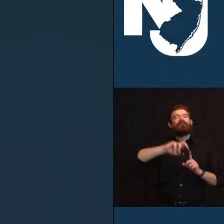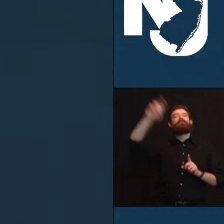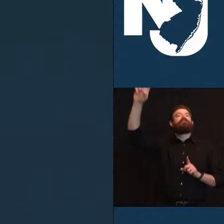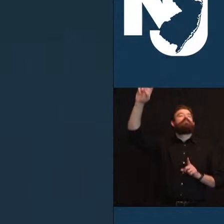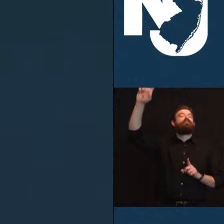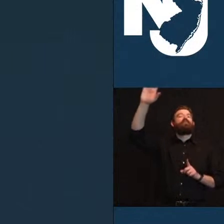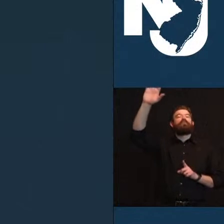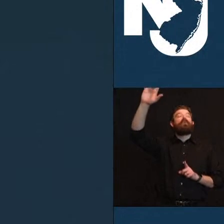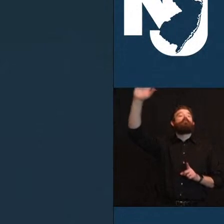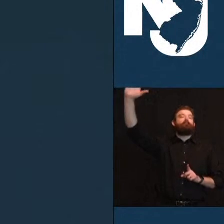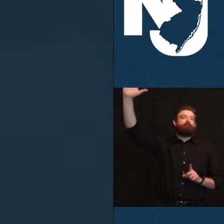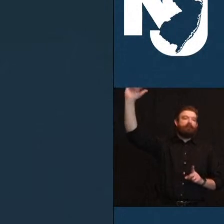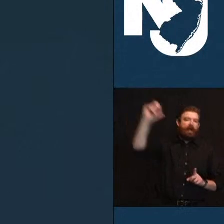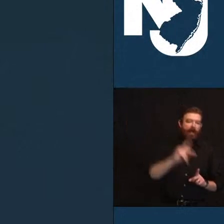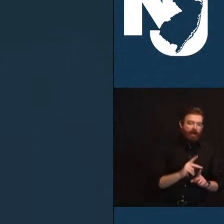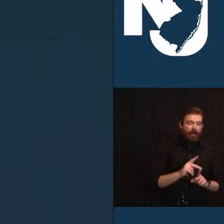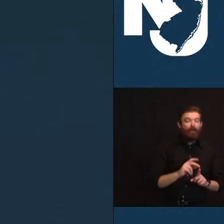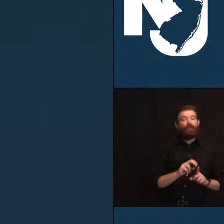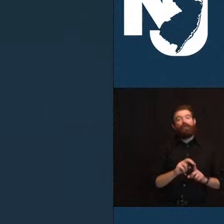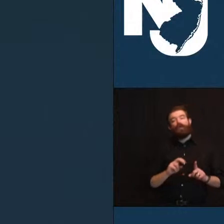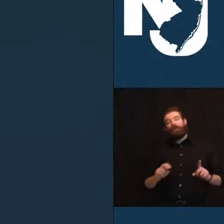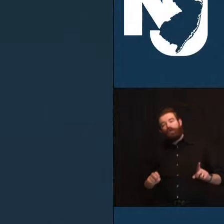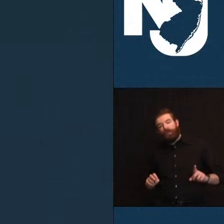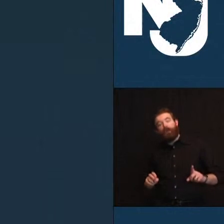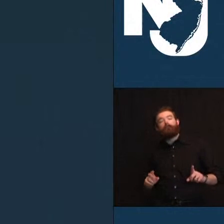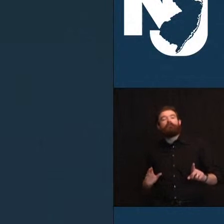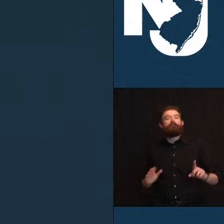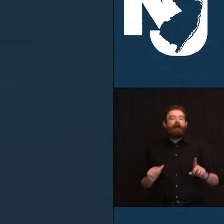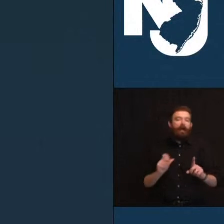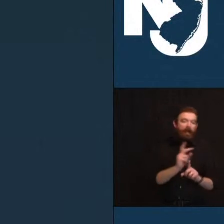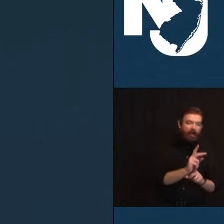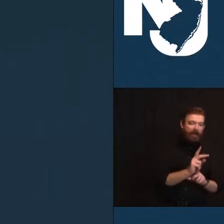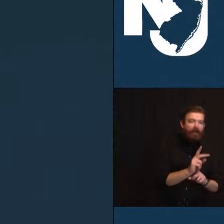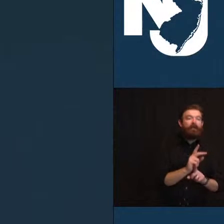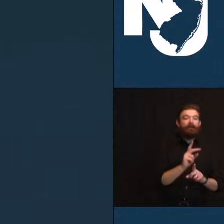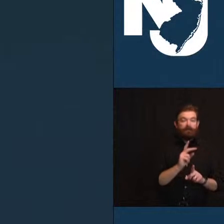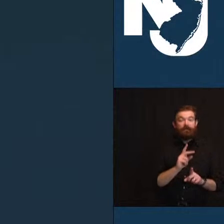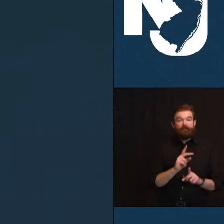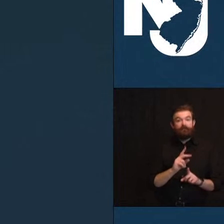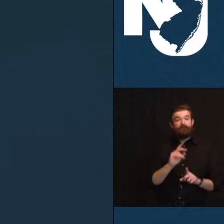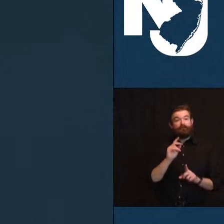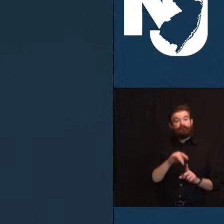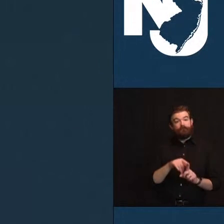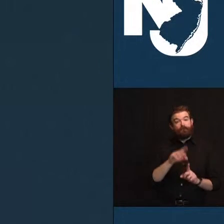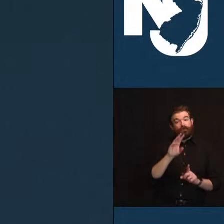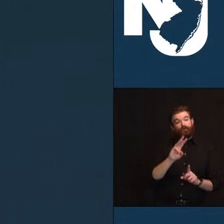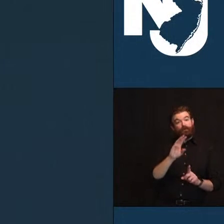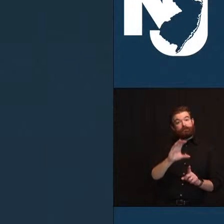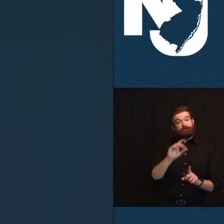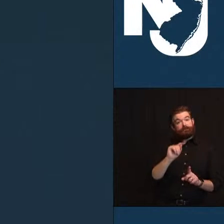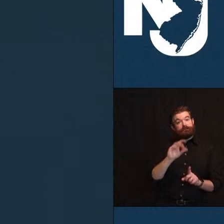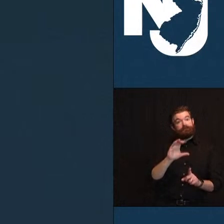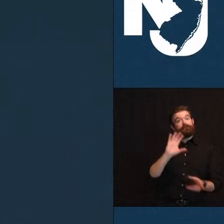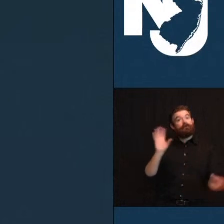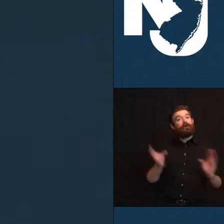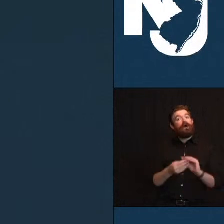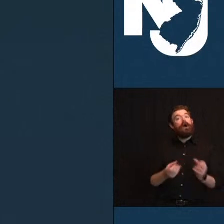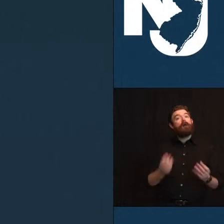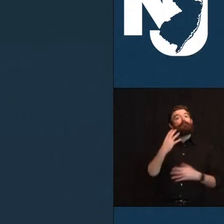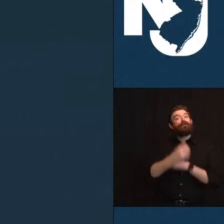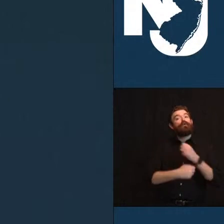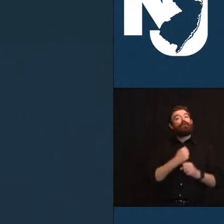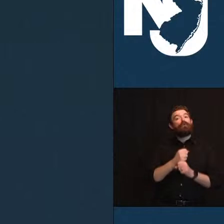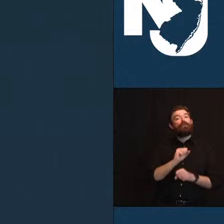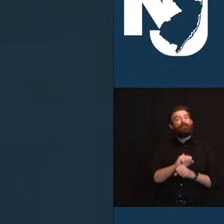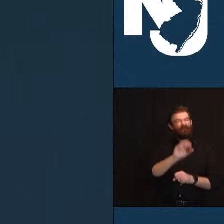a total there of 44 years. It was Jack who broke the news to Central